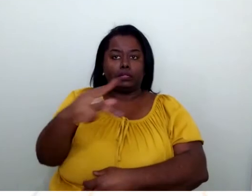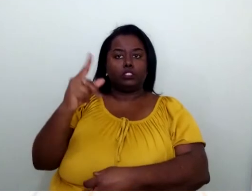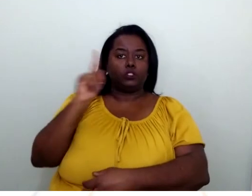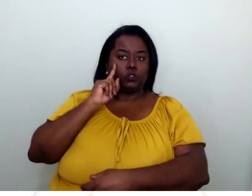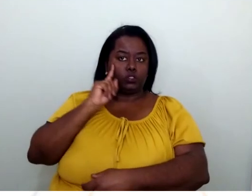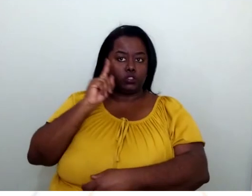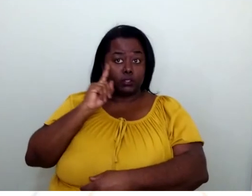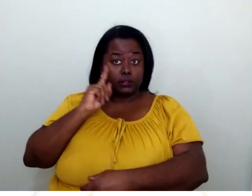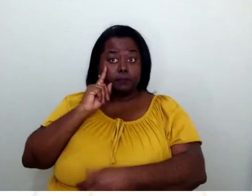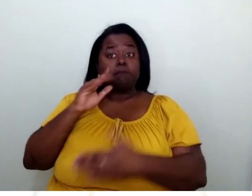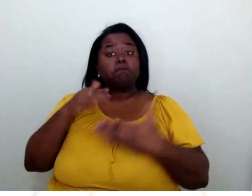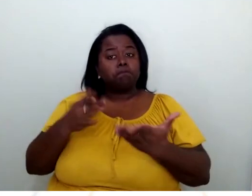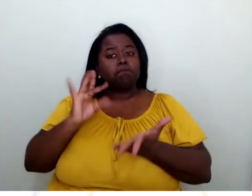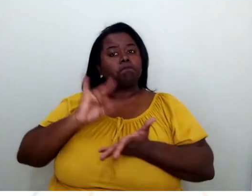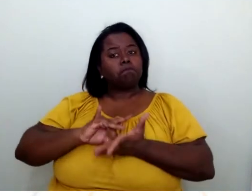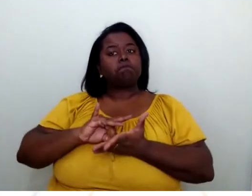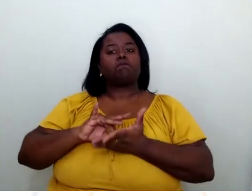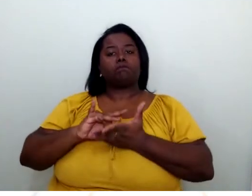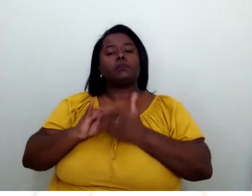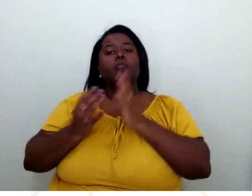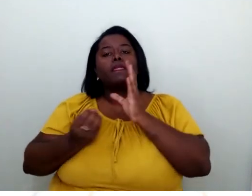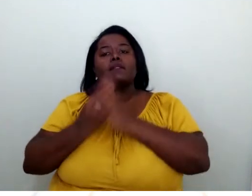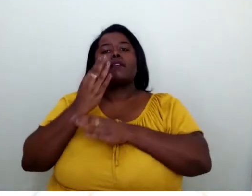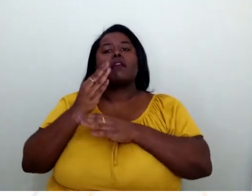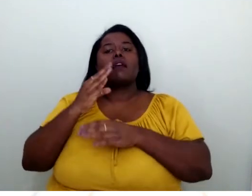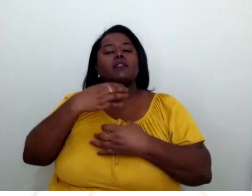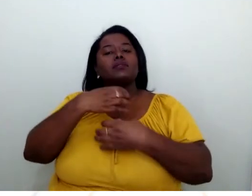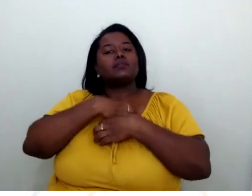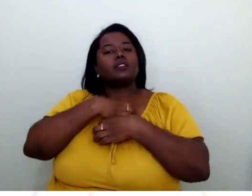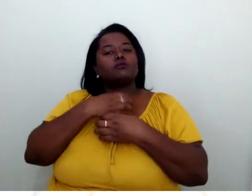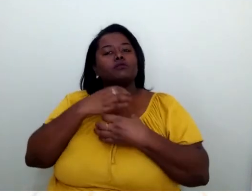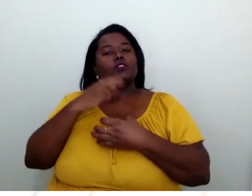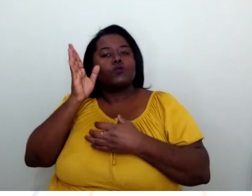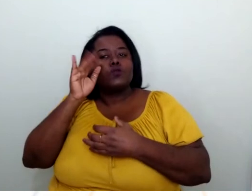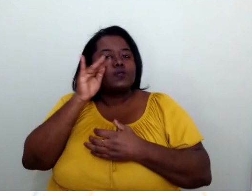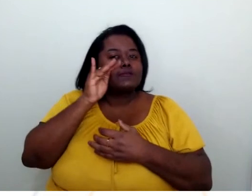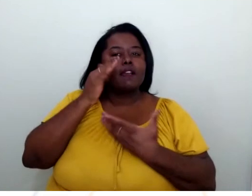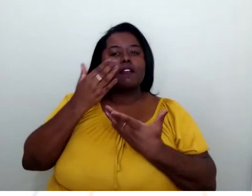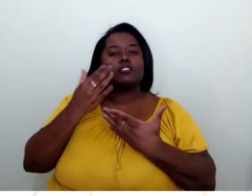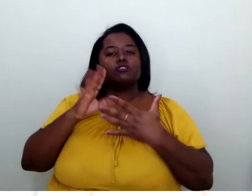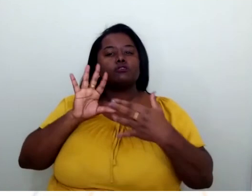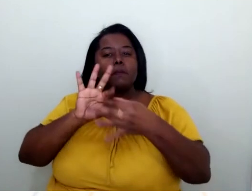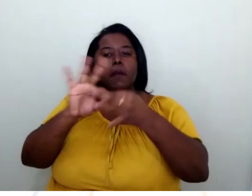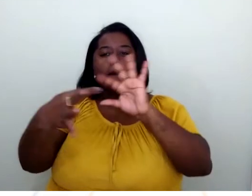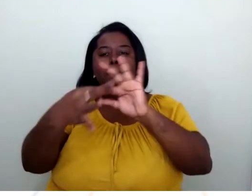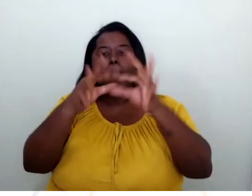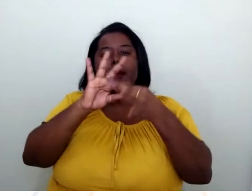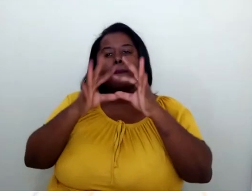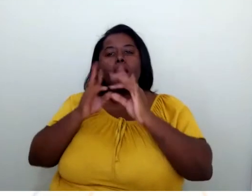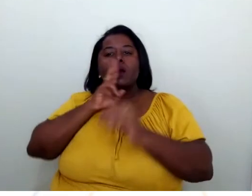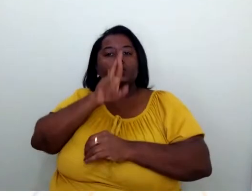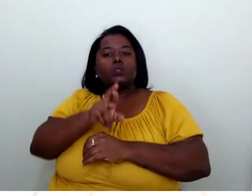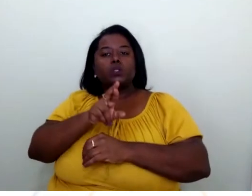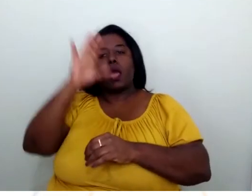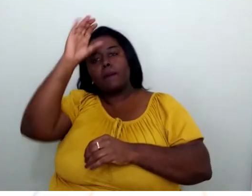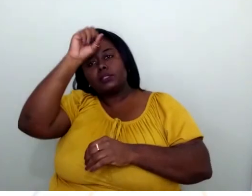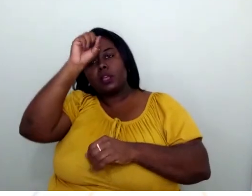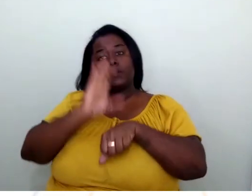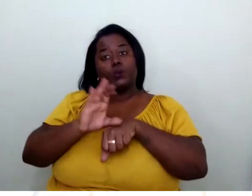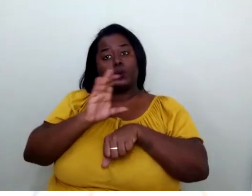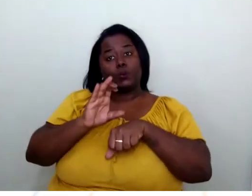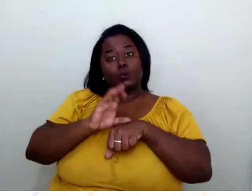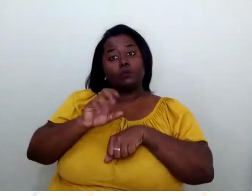weren't quite there in terms of feeling comfortable about challenging, disagreeing with the